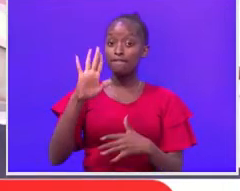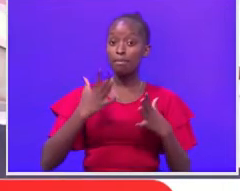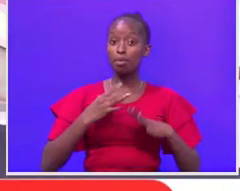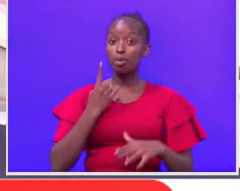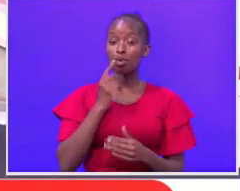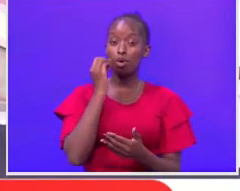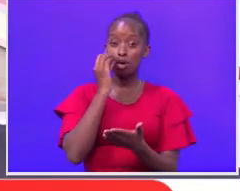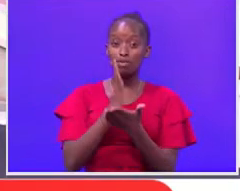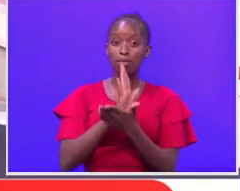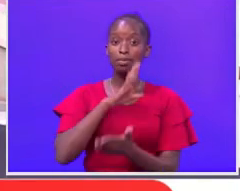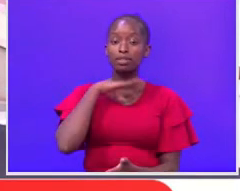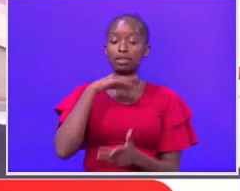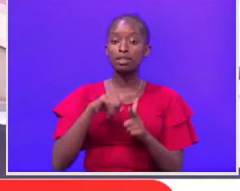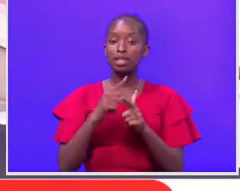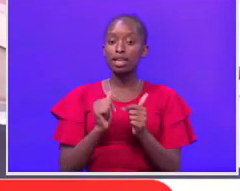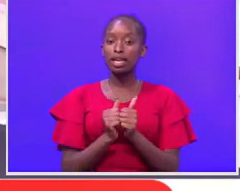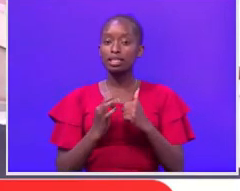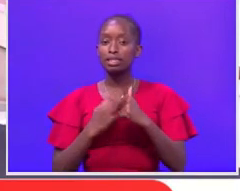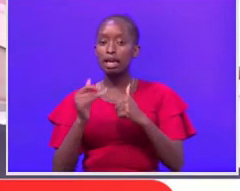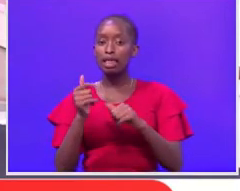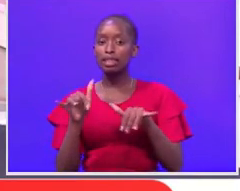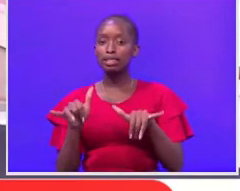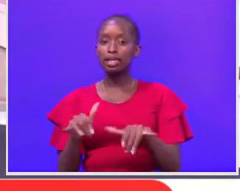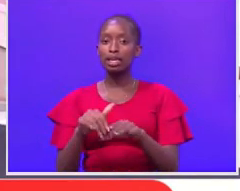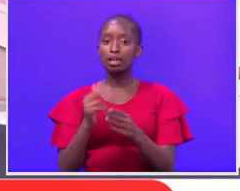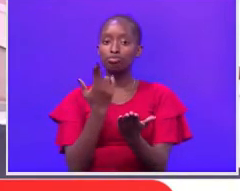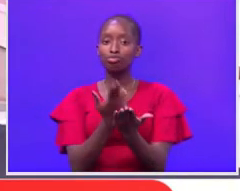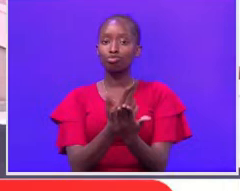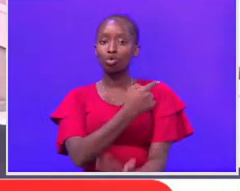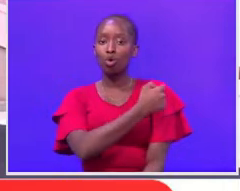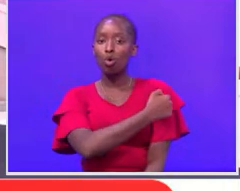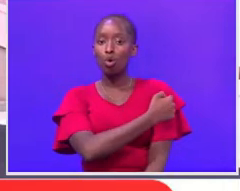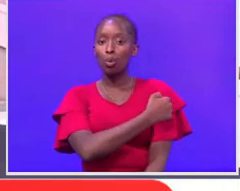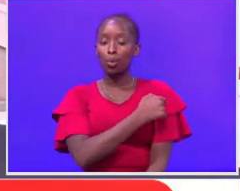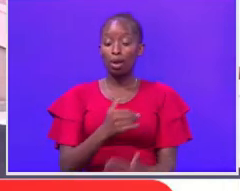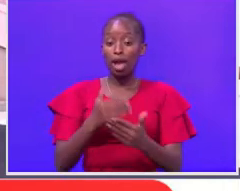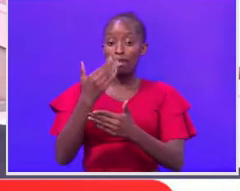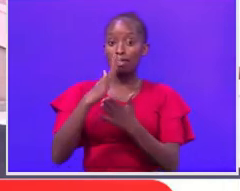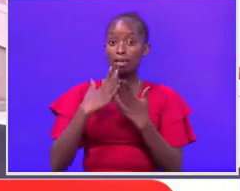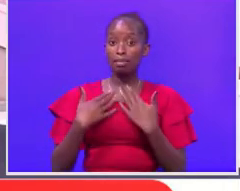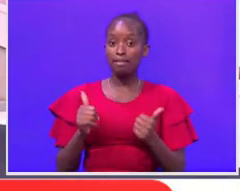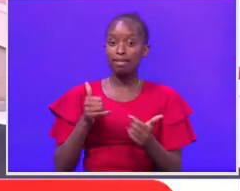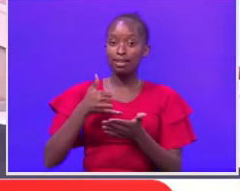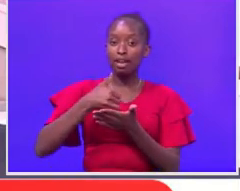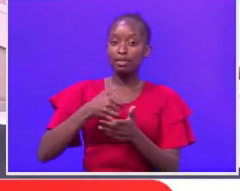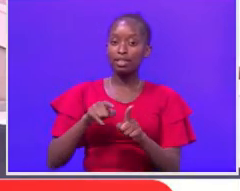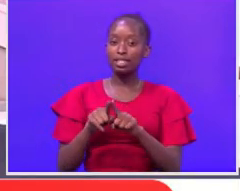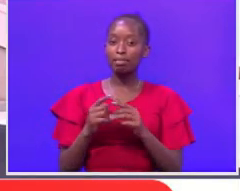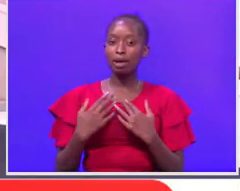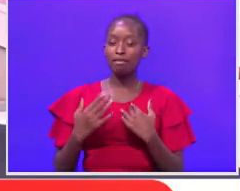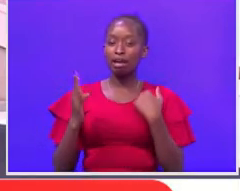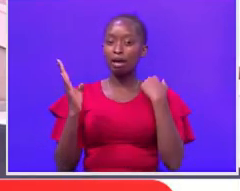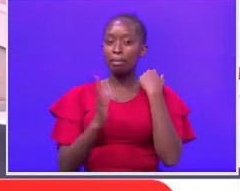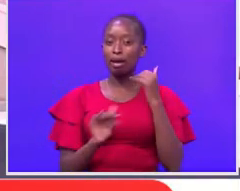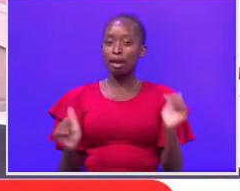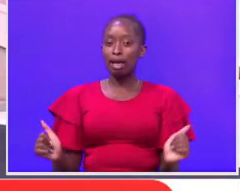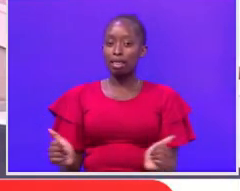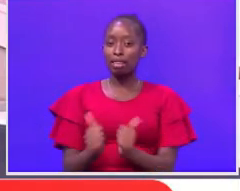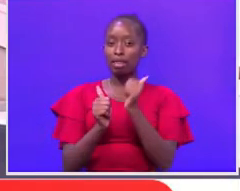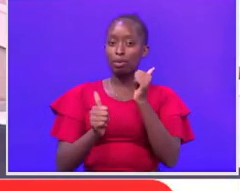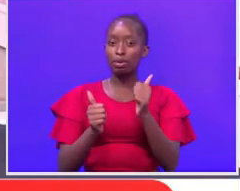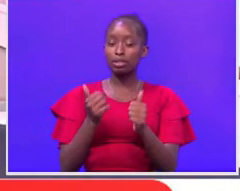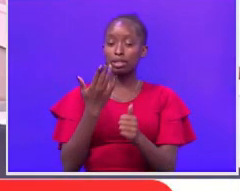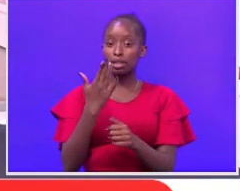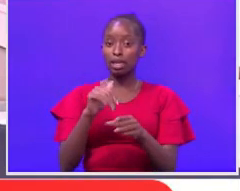and 18 others hospitalized at Tenwek Mission Hospital after they were involved in a fatal road accident which occurred at